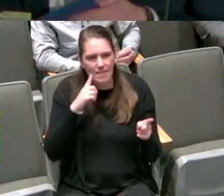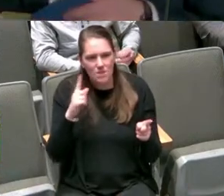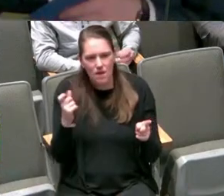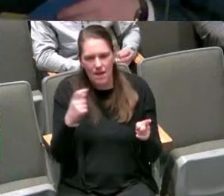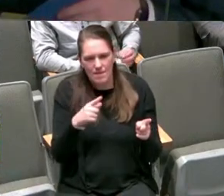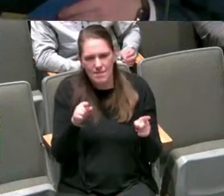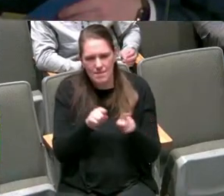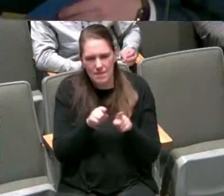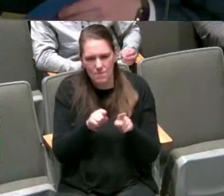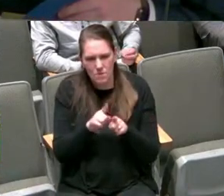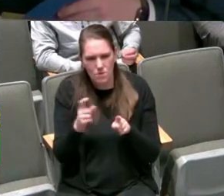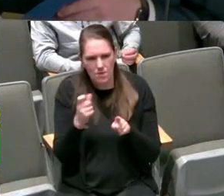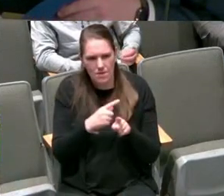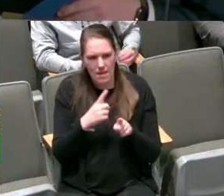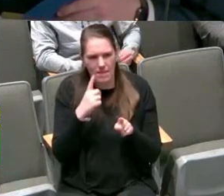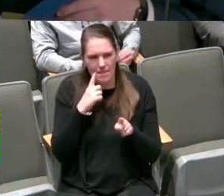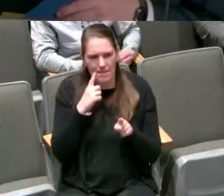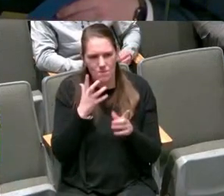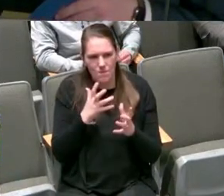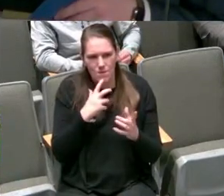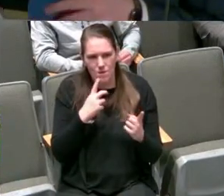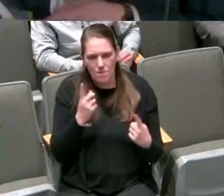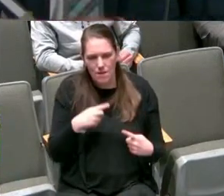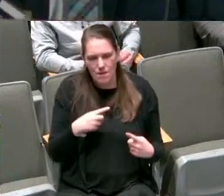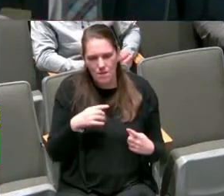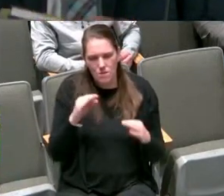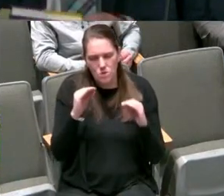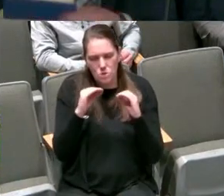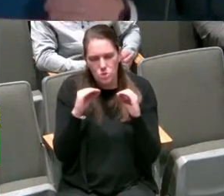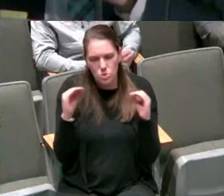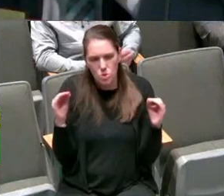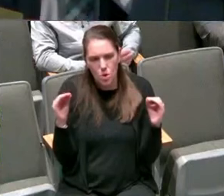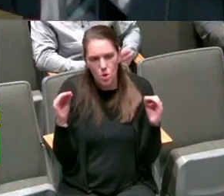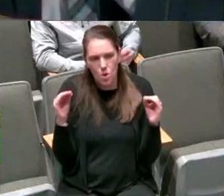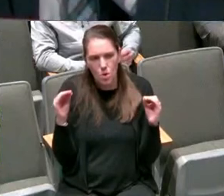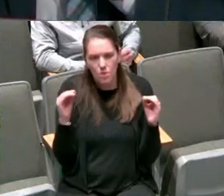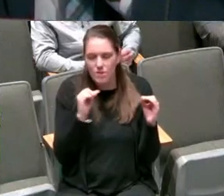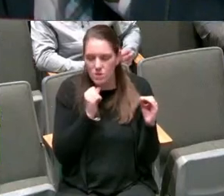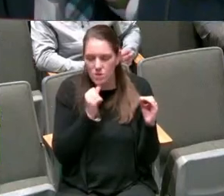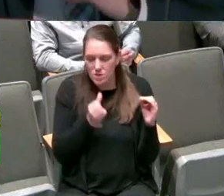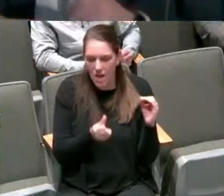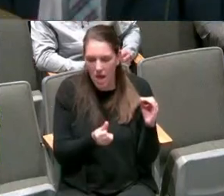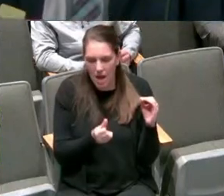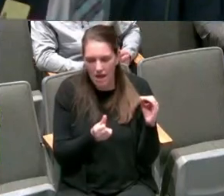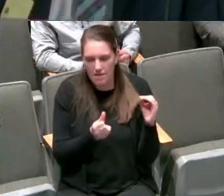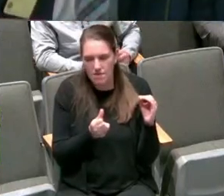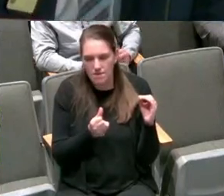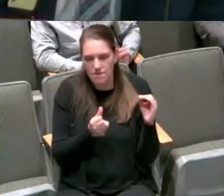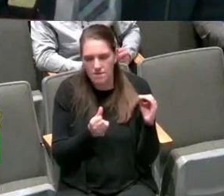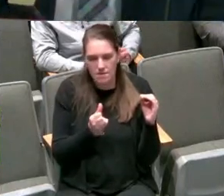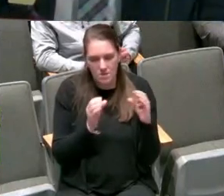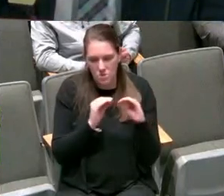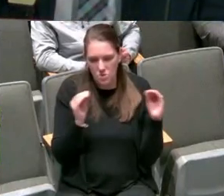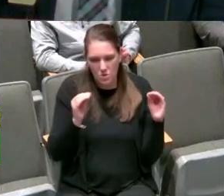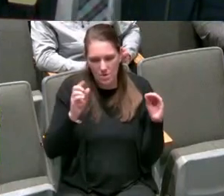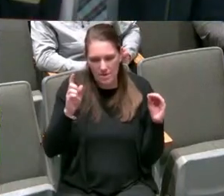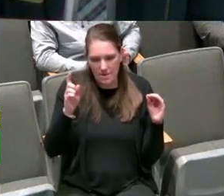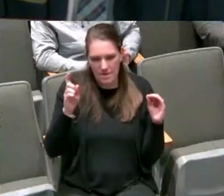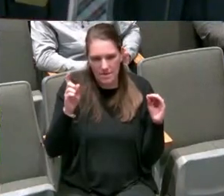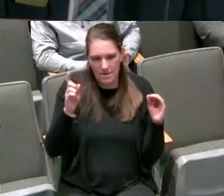question and I think I think what we heard back is that there's no there's not um necessarily